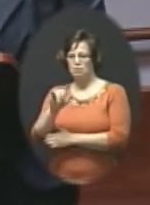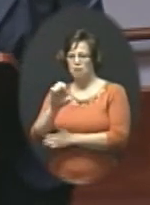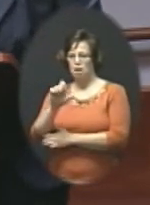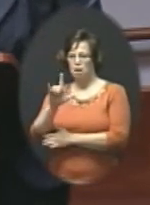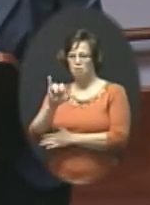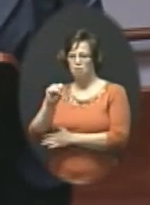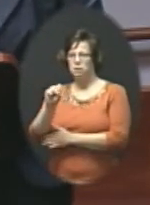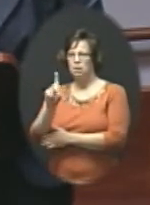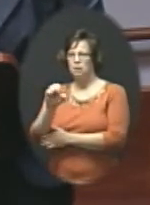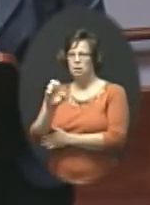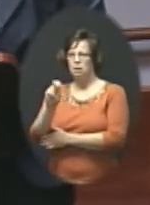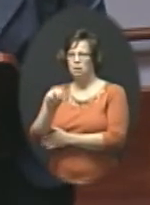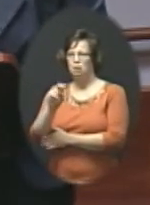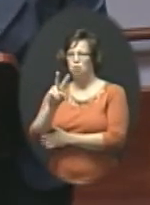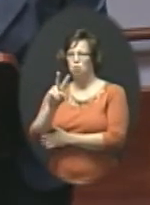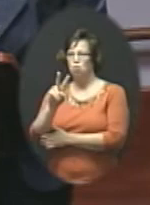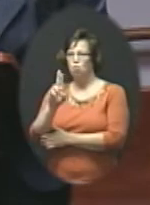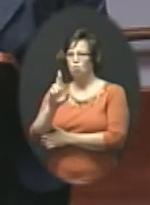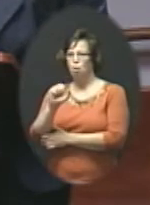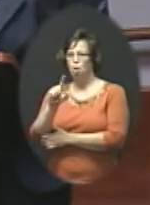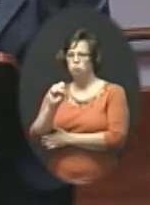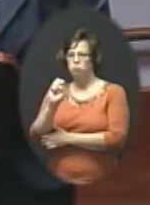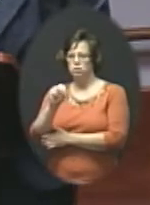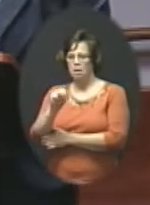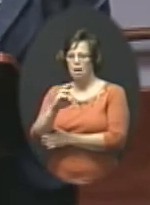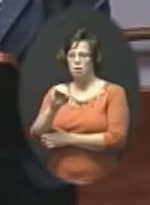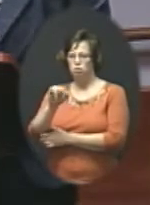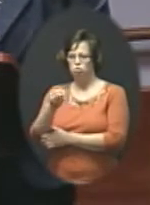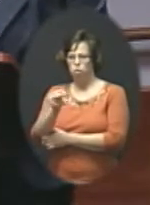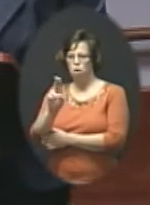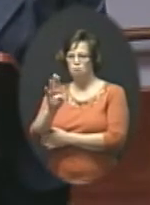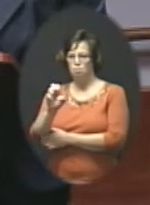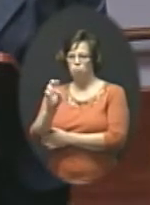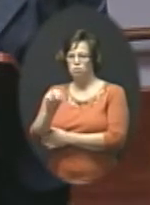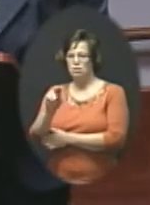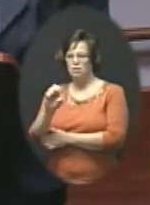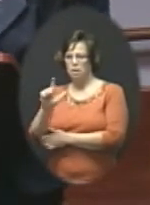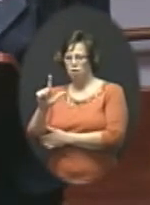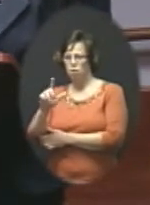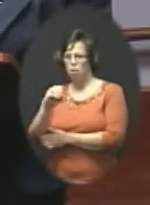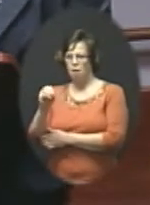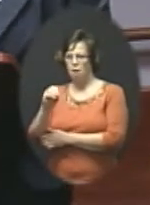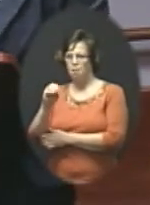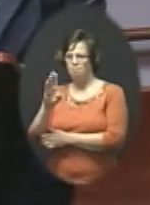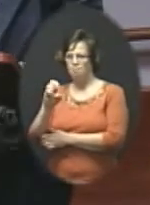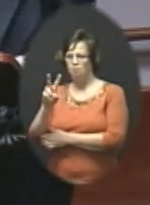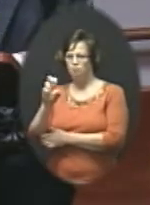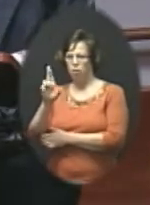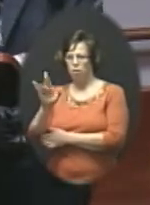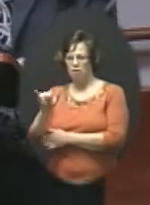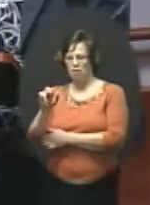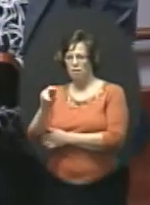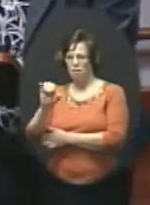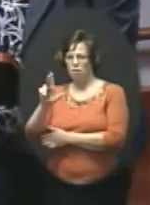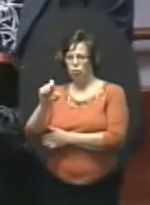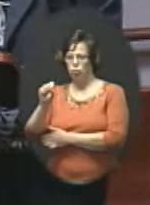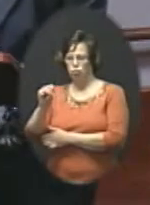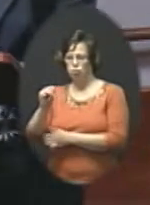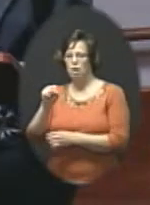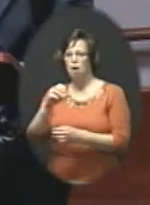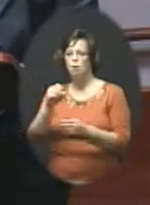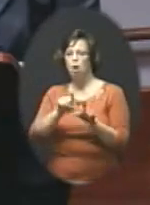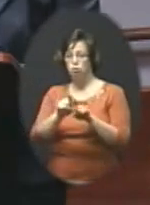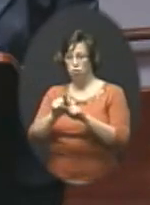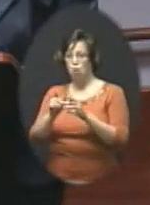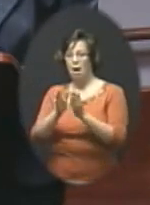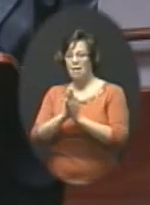Walston, Vivian DeClement, and John Burns, as well as Neil and Beverly Nichols from Lions International. And I'd also like to ask the following